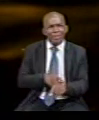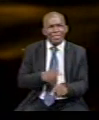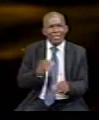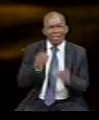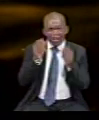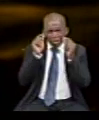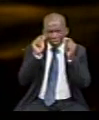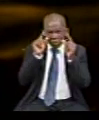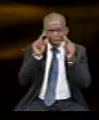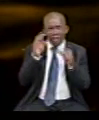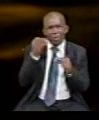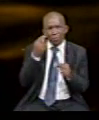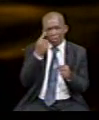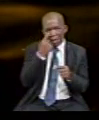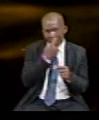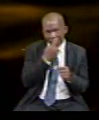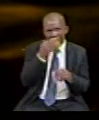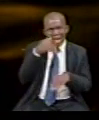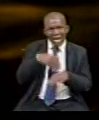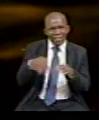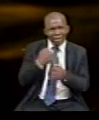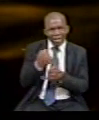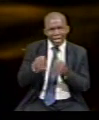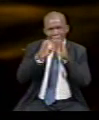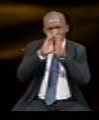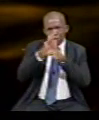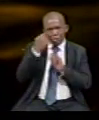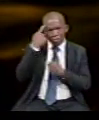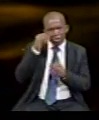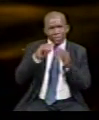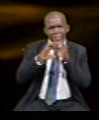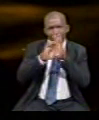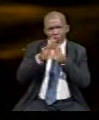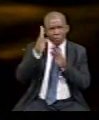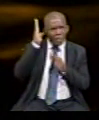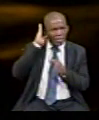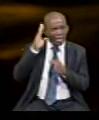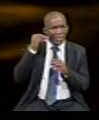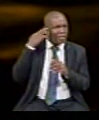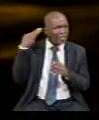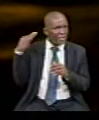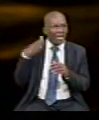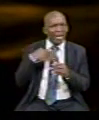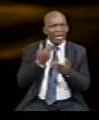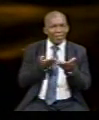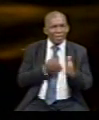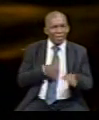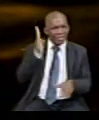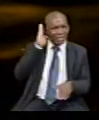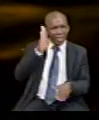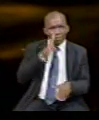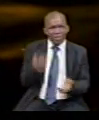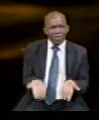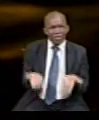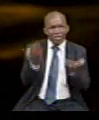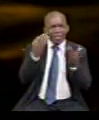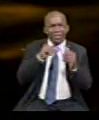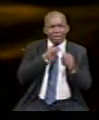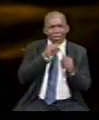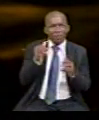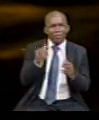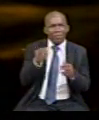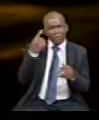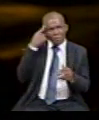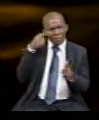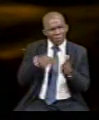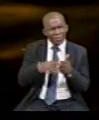sound, and the dead shall be raised incorruptible, and we shall be changed, for this incorruptible must put on incorruption, and